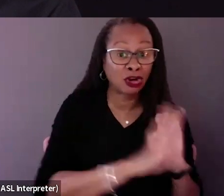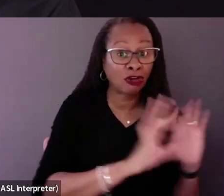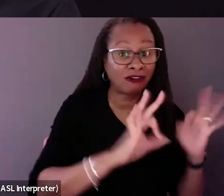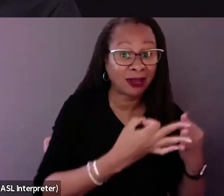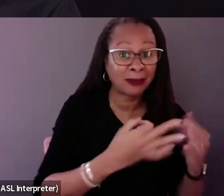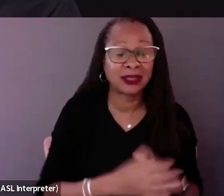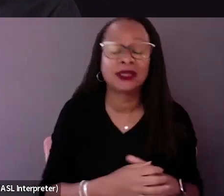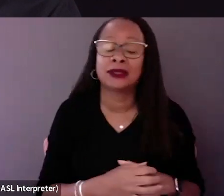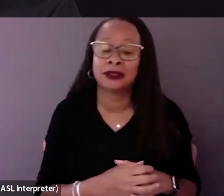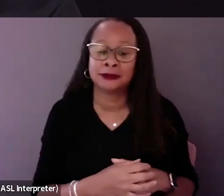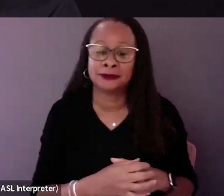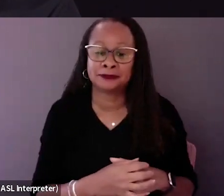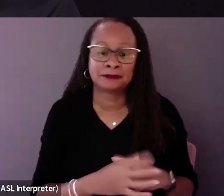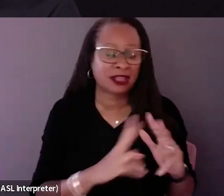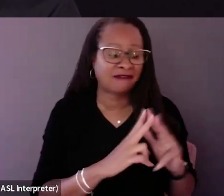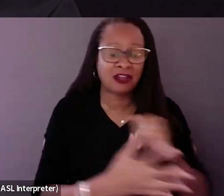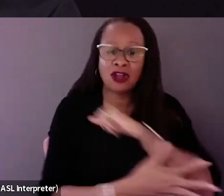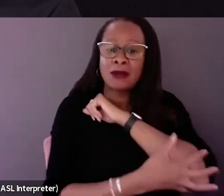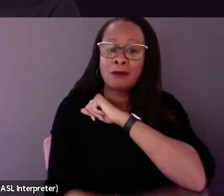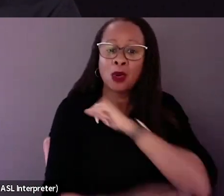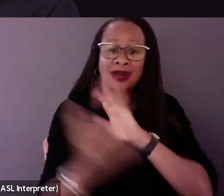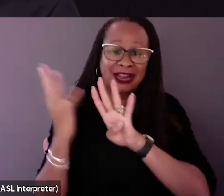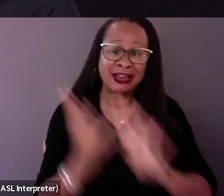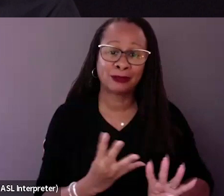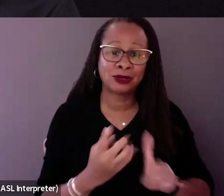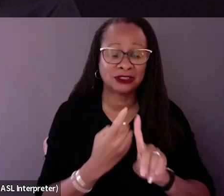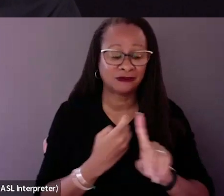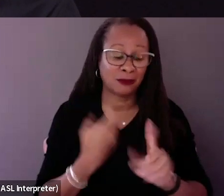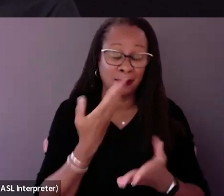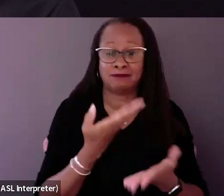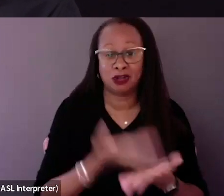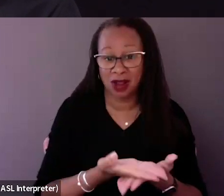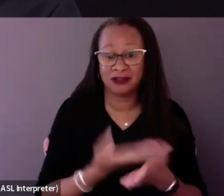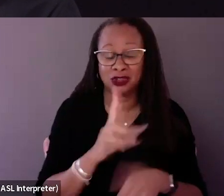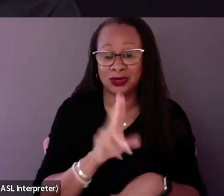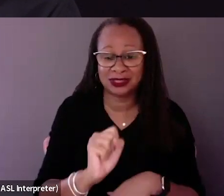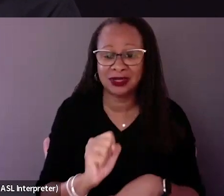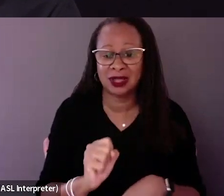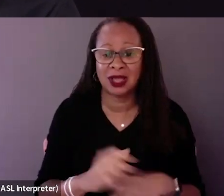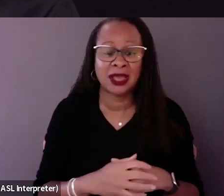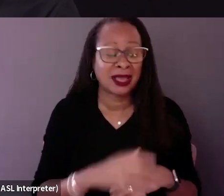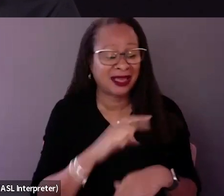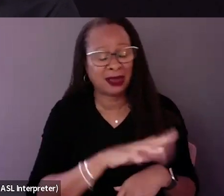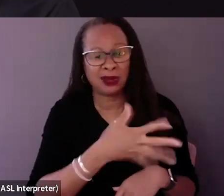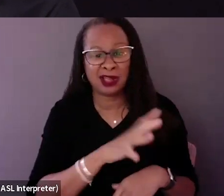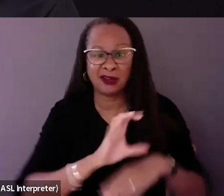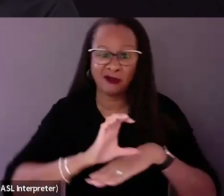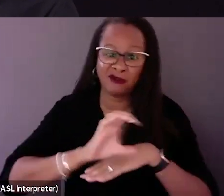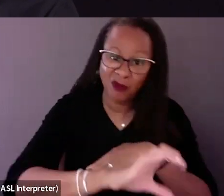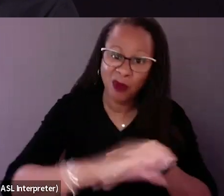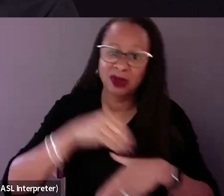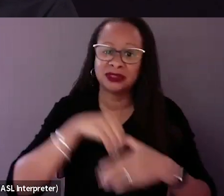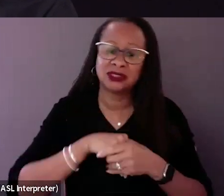who were very poor immigrants come to the United States and were kind of thrust